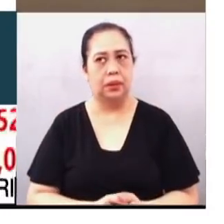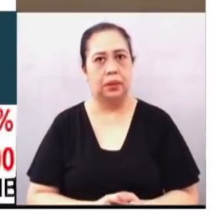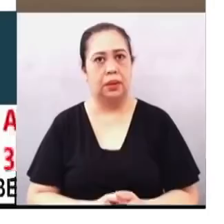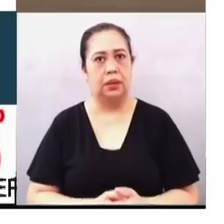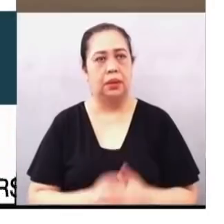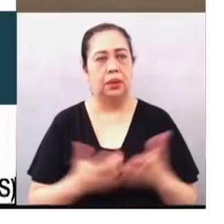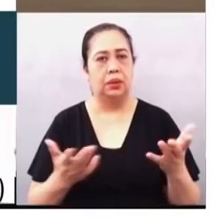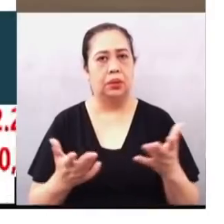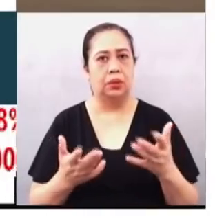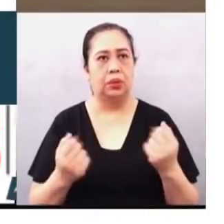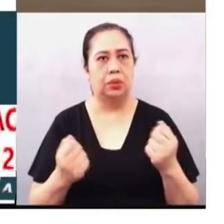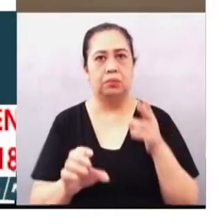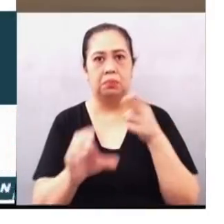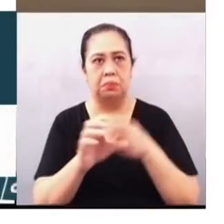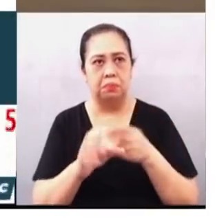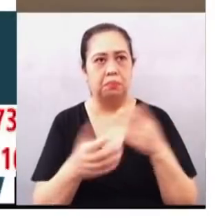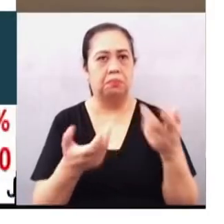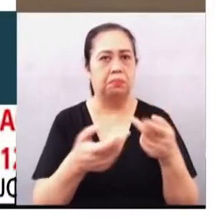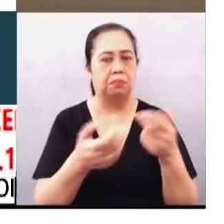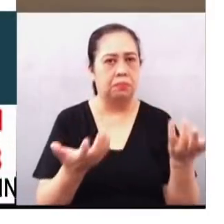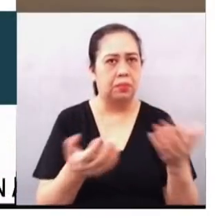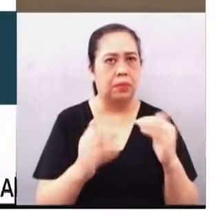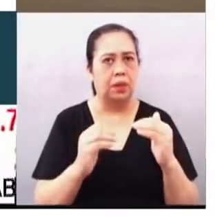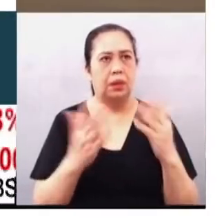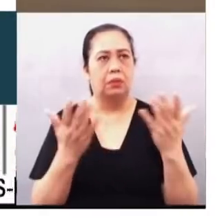the party's interest